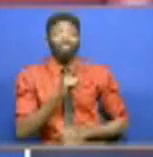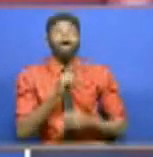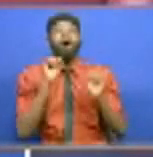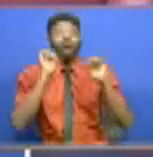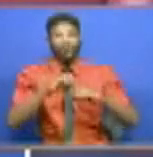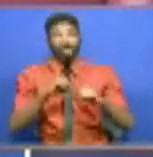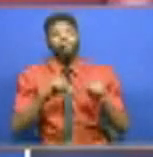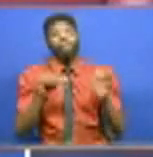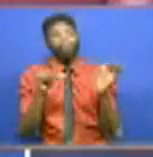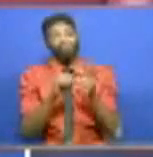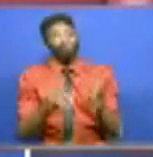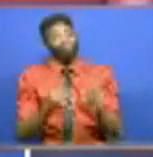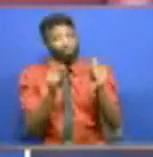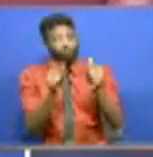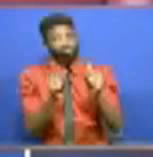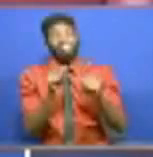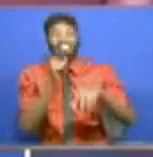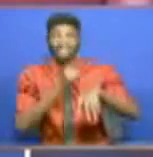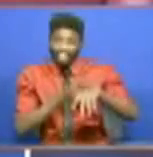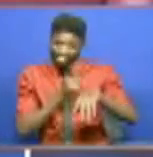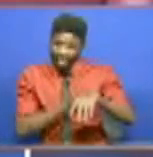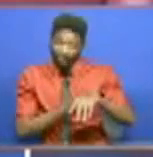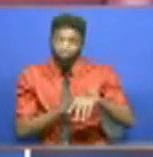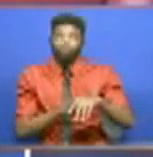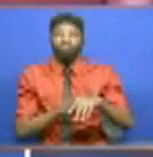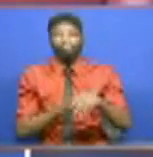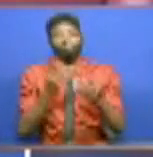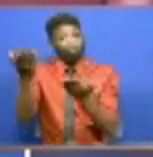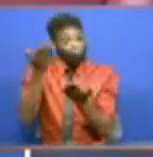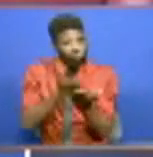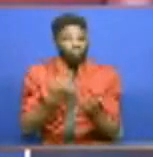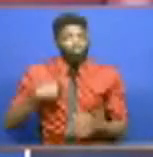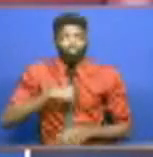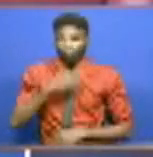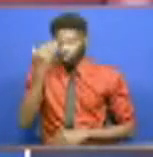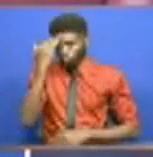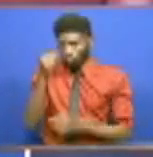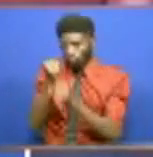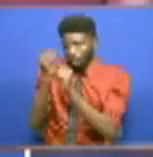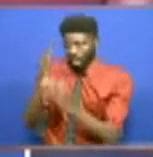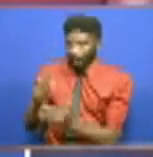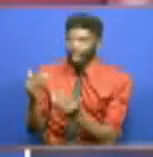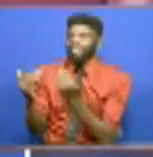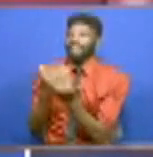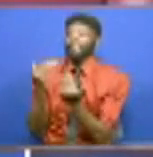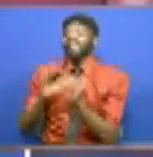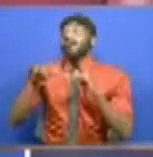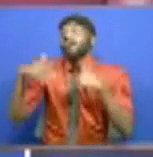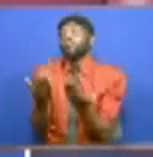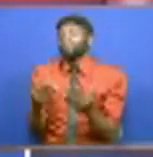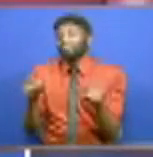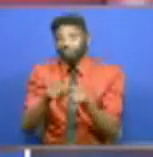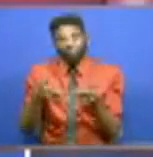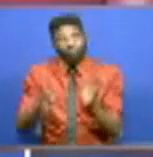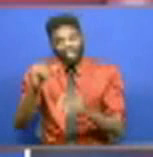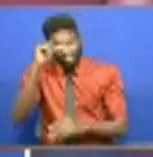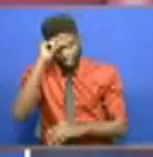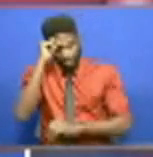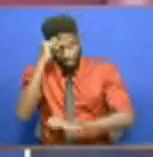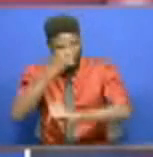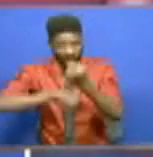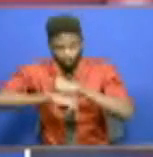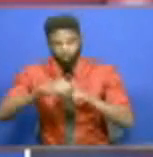how we can take care of obligations of these employees, the way the usual redundancy that government does, you